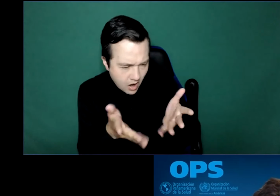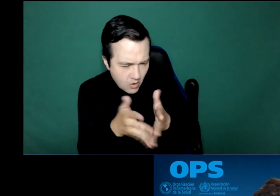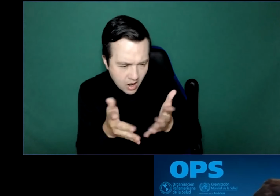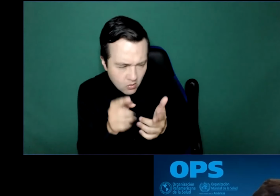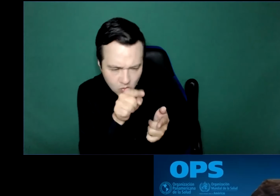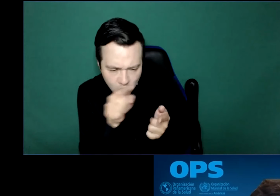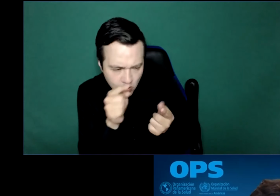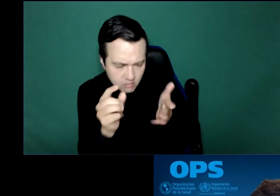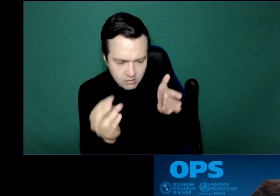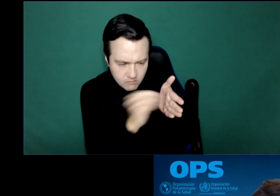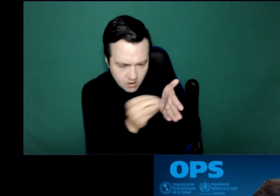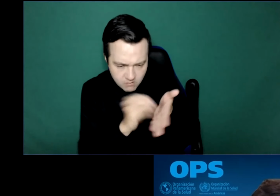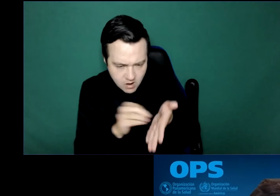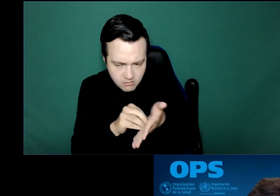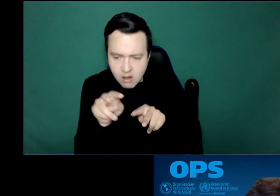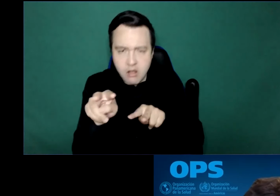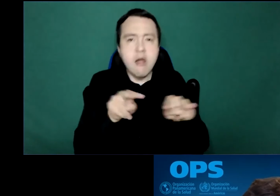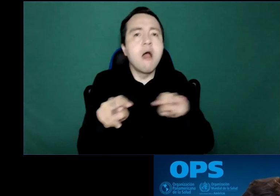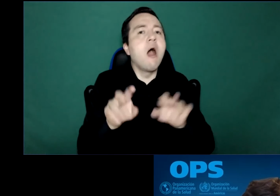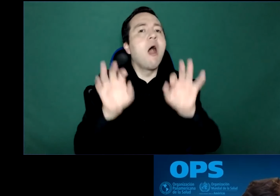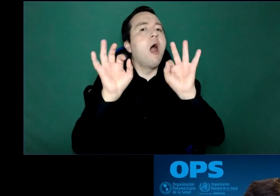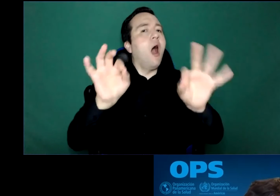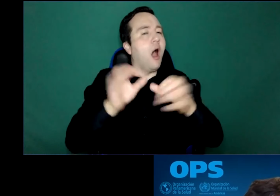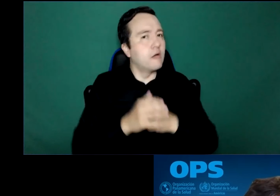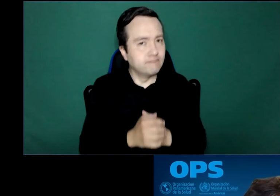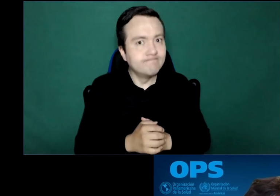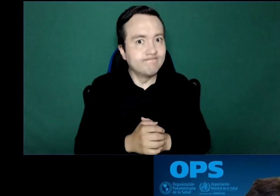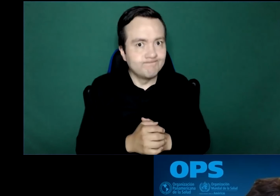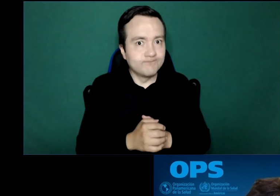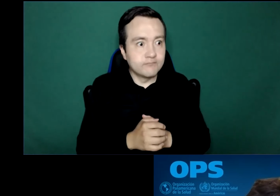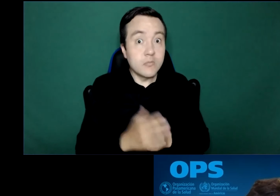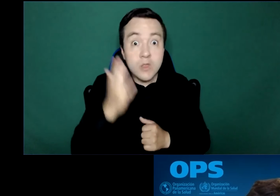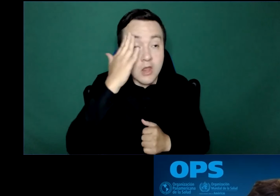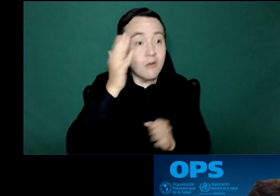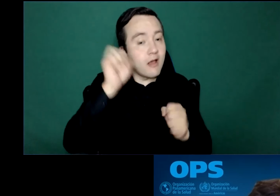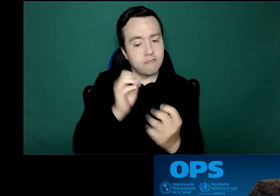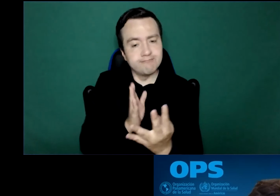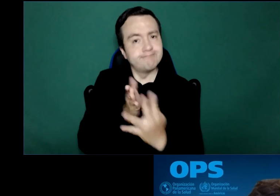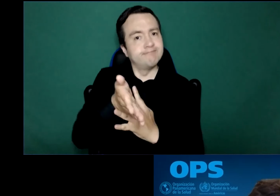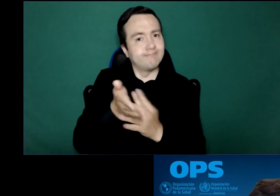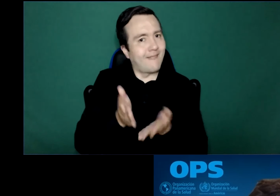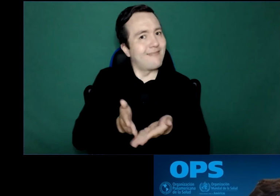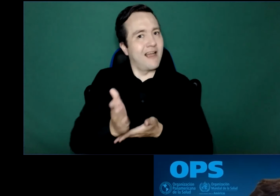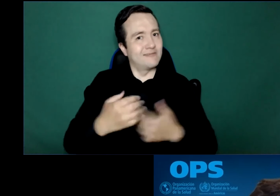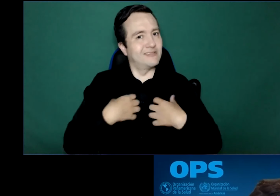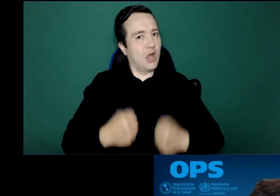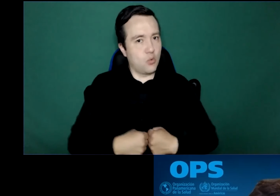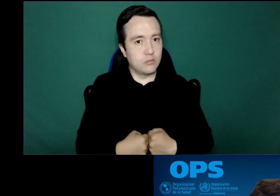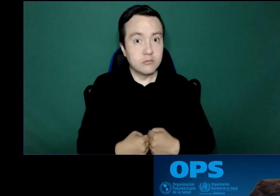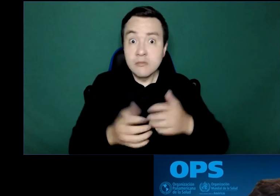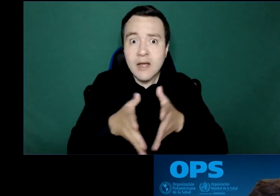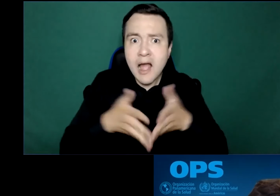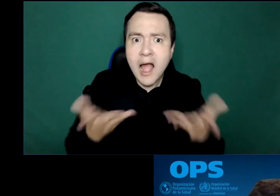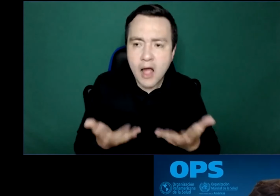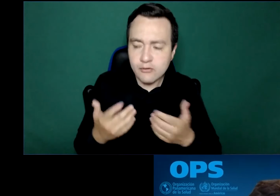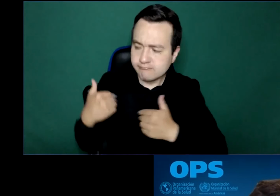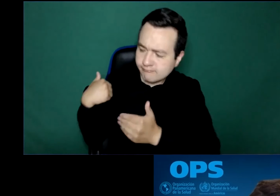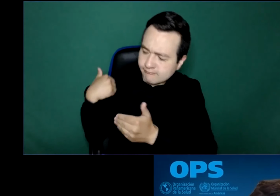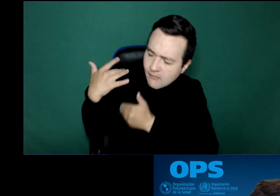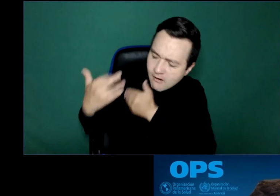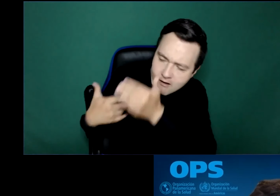limitations to the right to health generated by these barriers. taking advantage of the